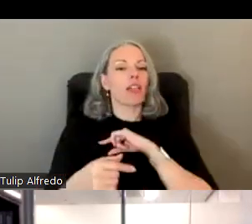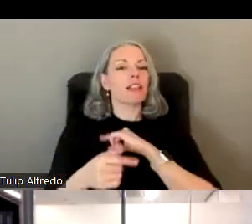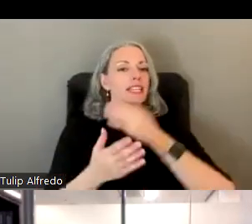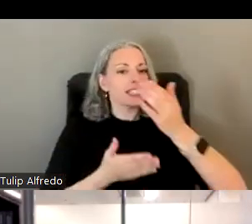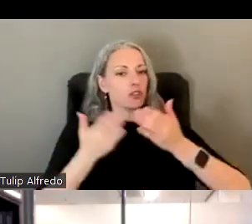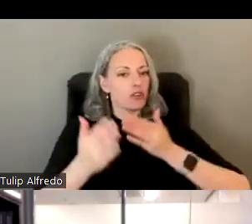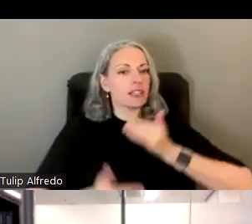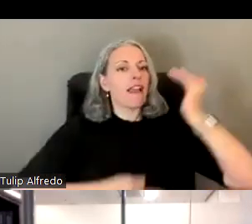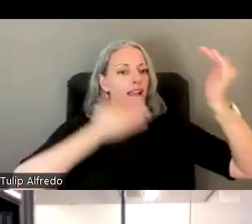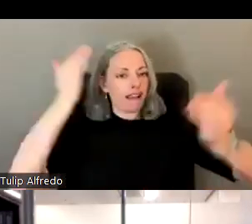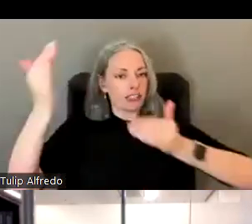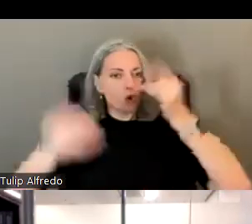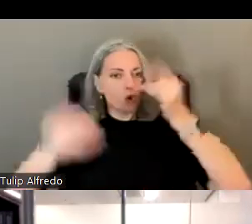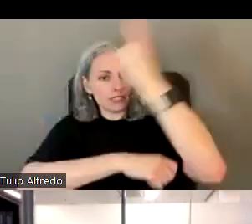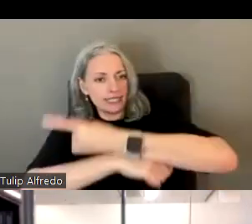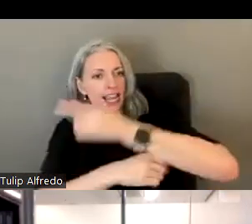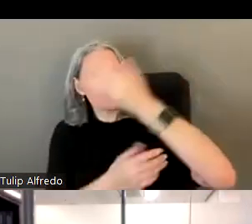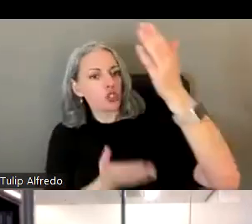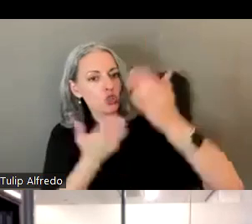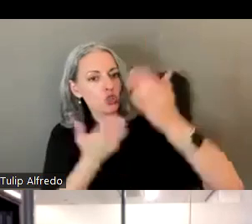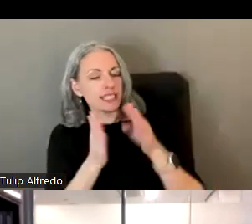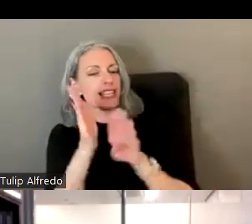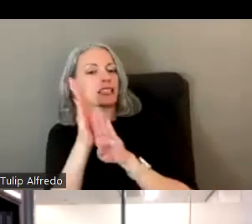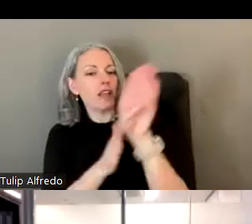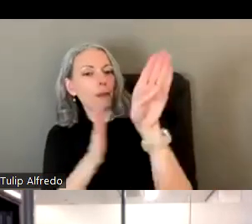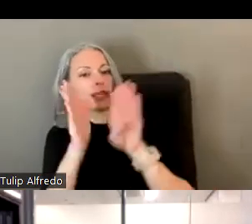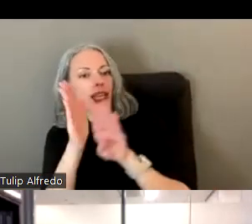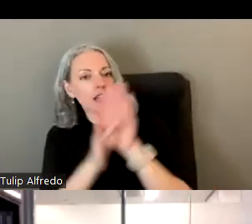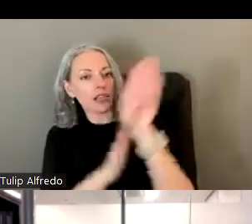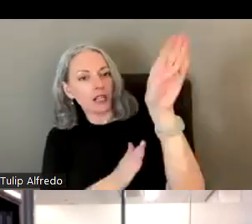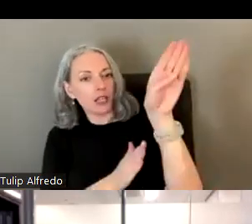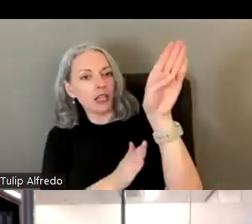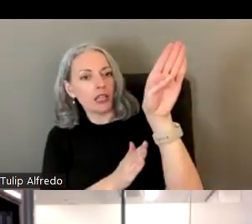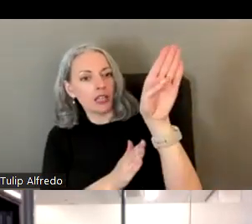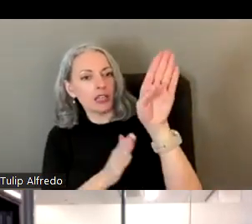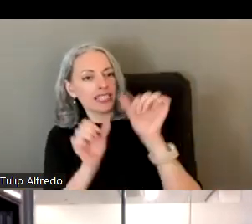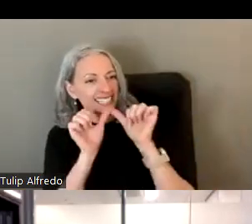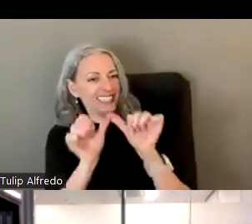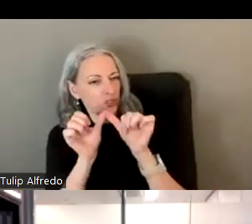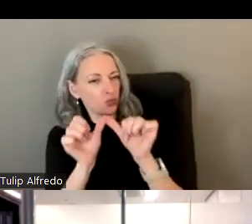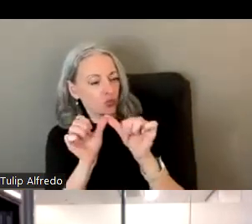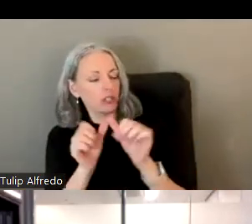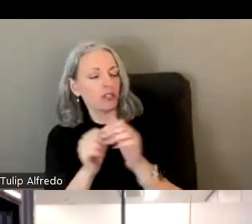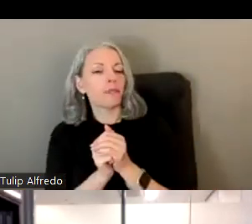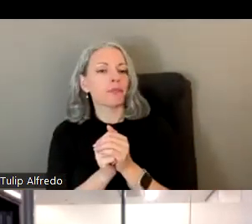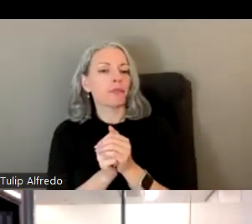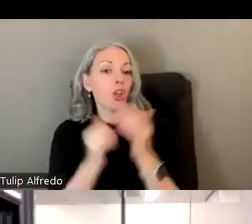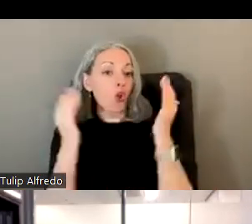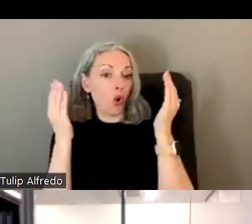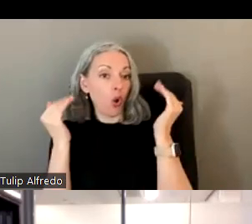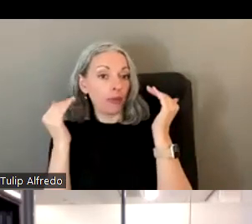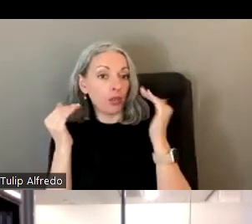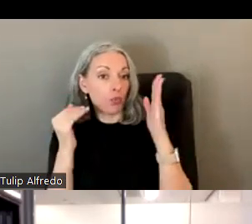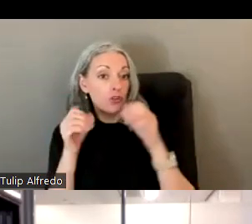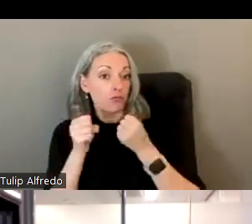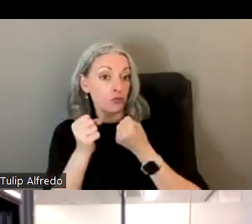adult day health services and developing that ongoing capacity and hoping that they're going to